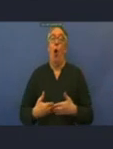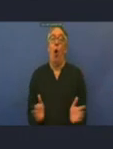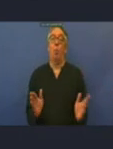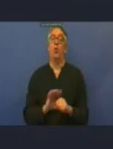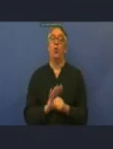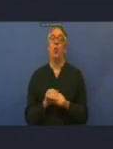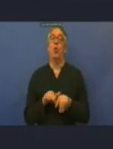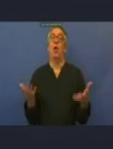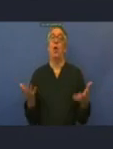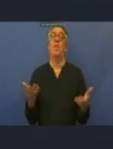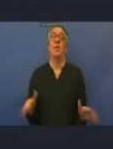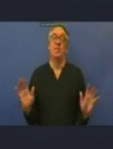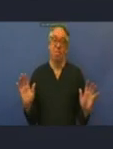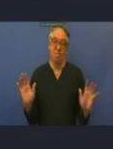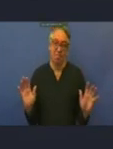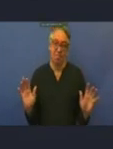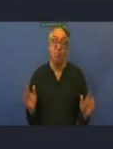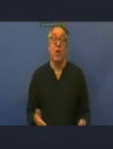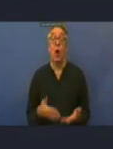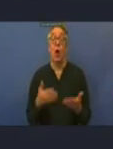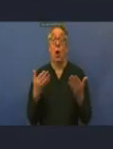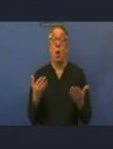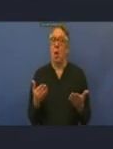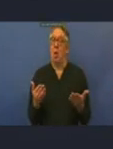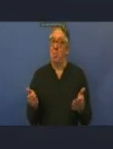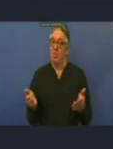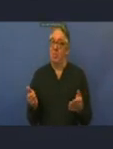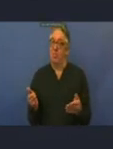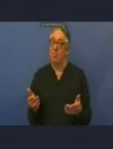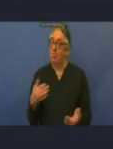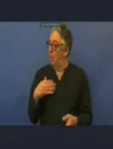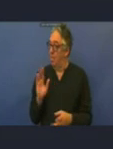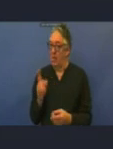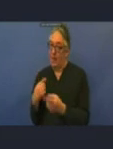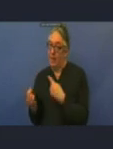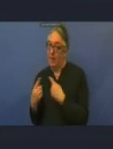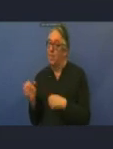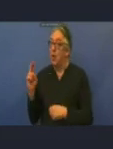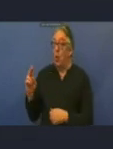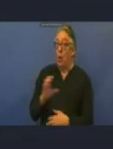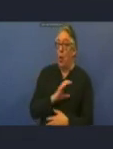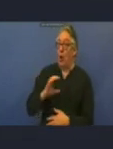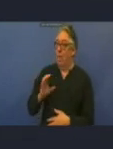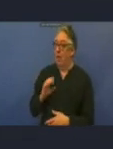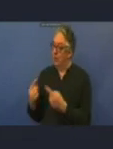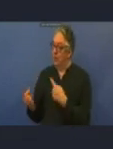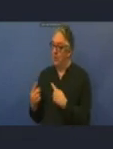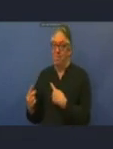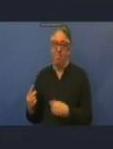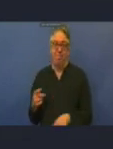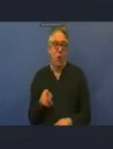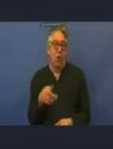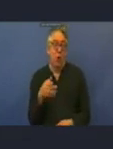my colleagues who are in the room from the Commission, because you know that there is a very